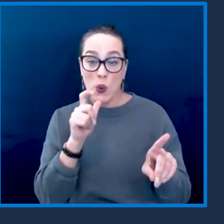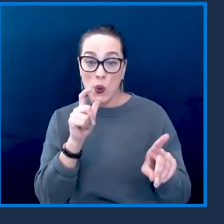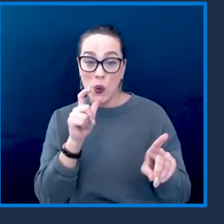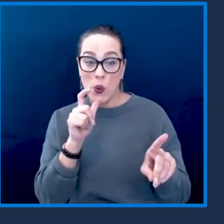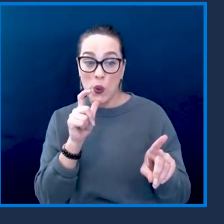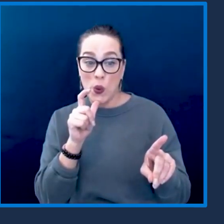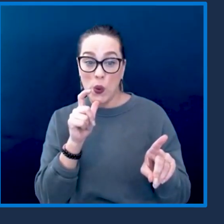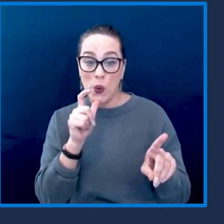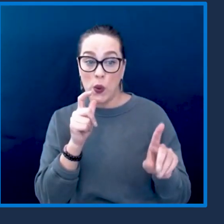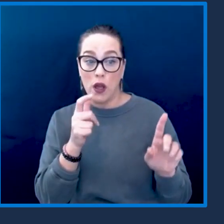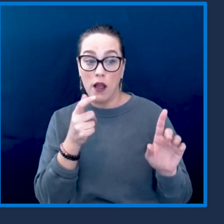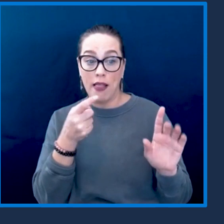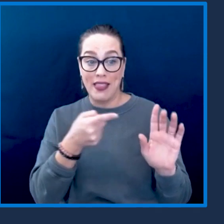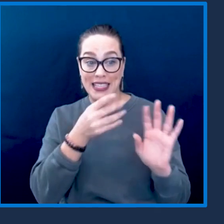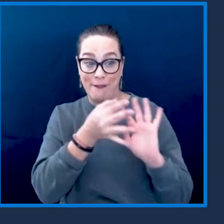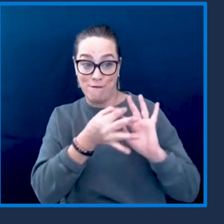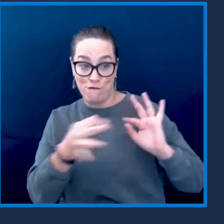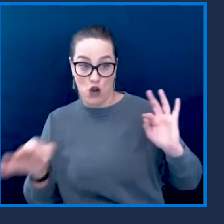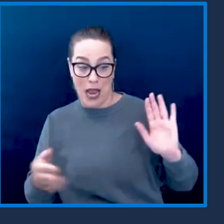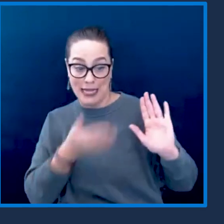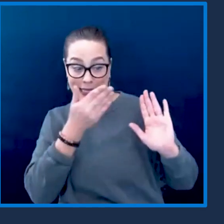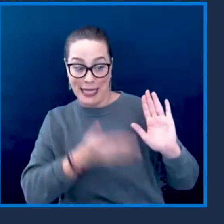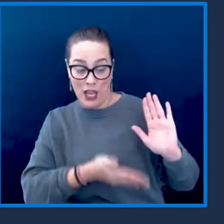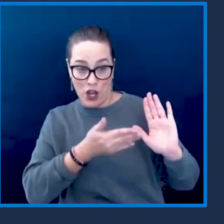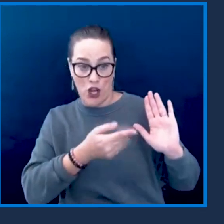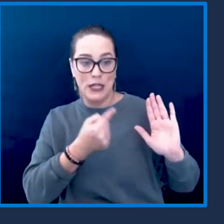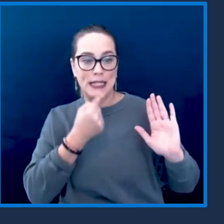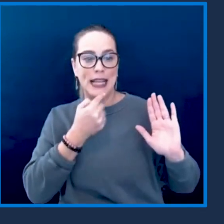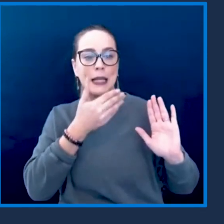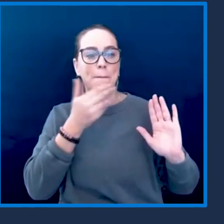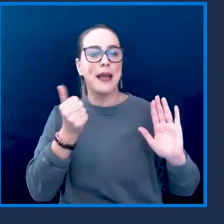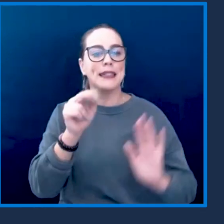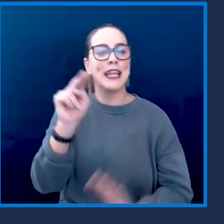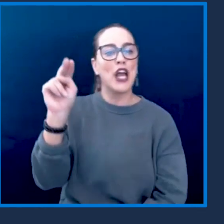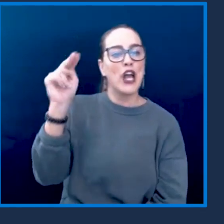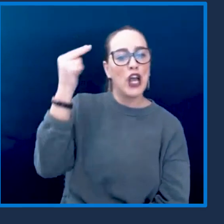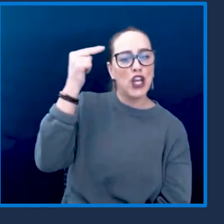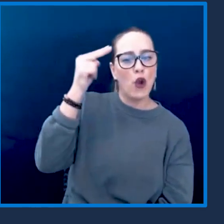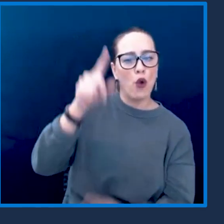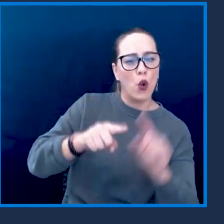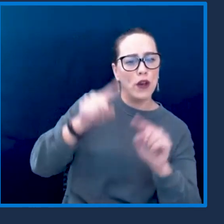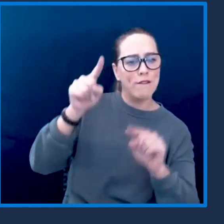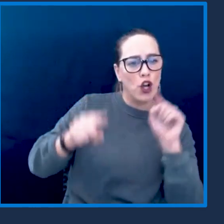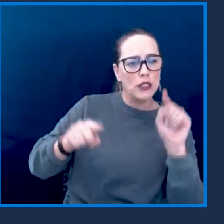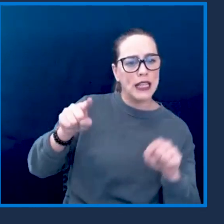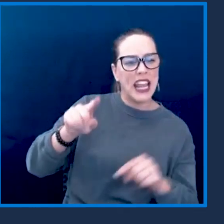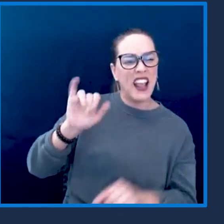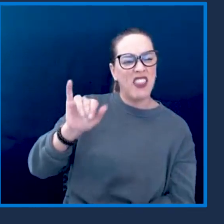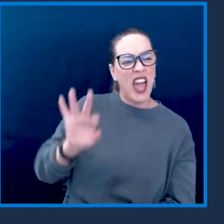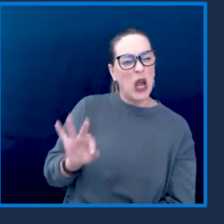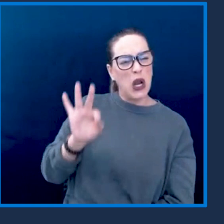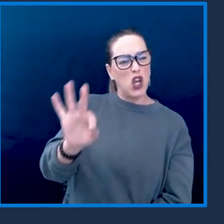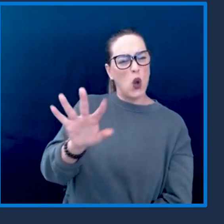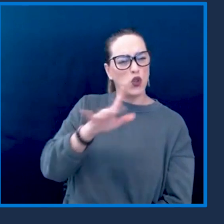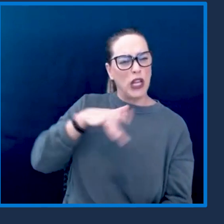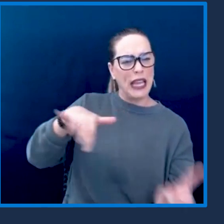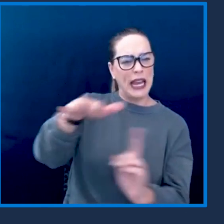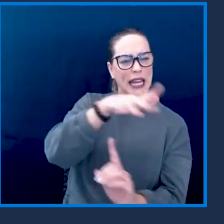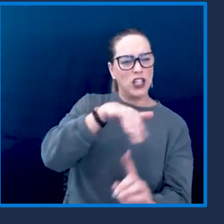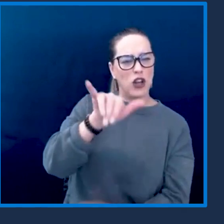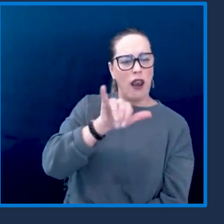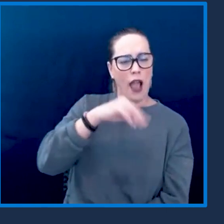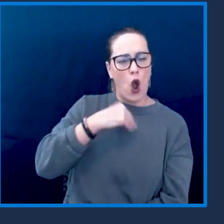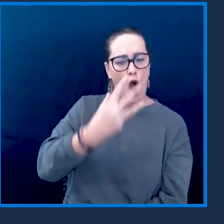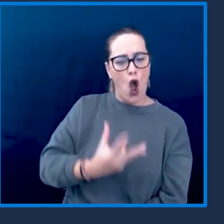coined this phrase here says it best: neurodiversity, the notion that conditions like autism, dyslexia,